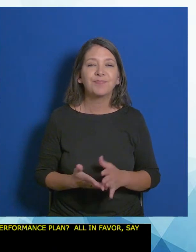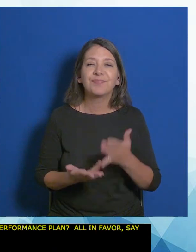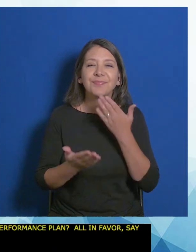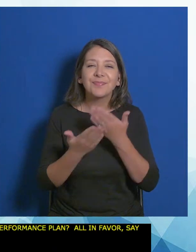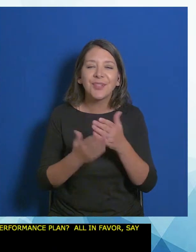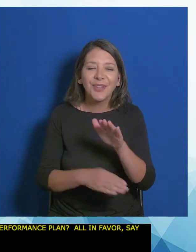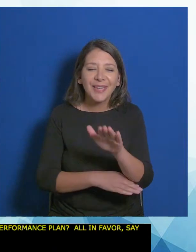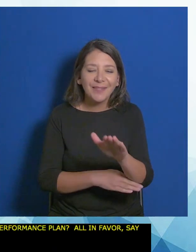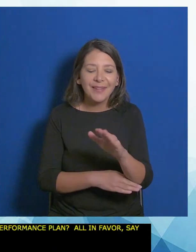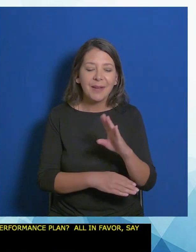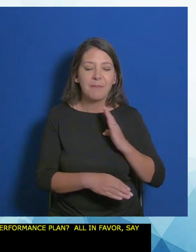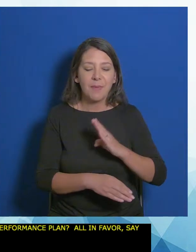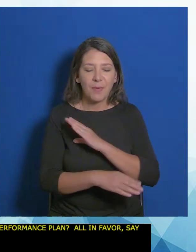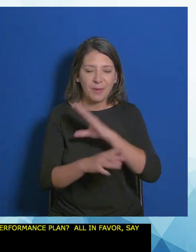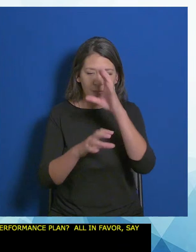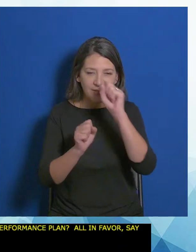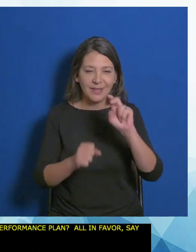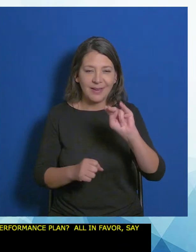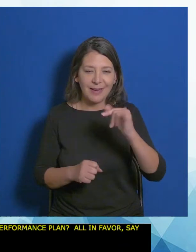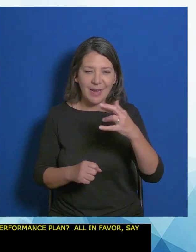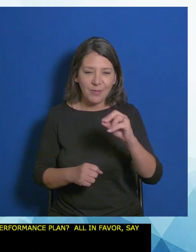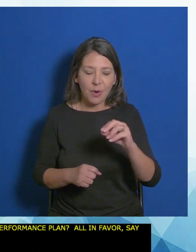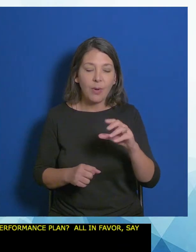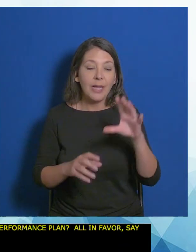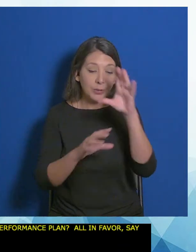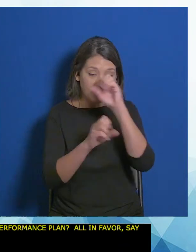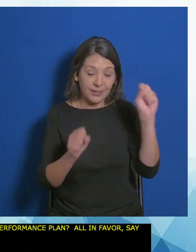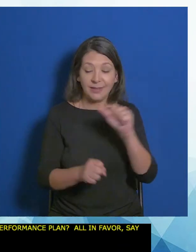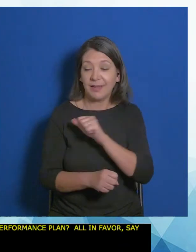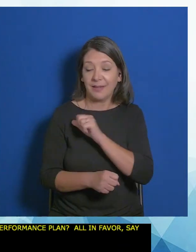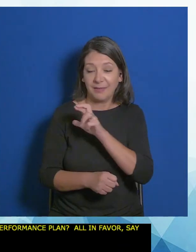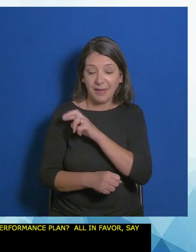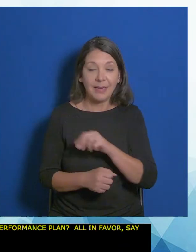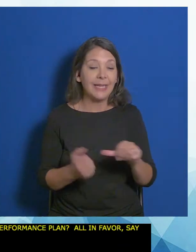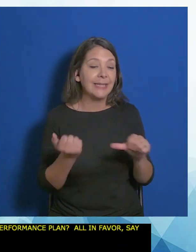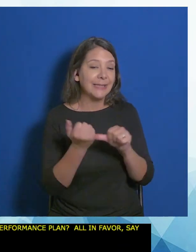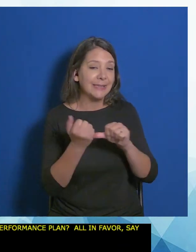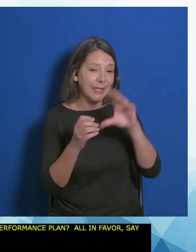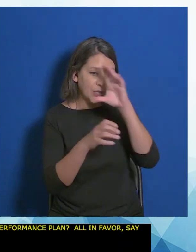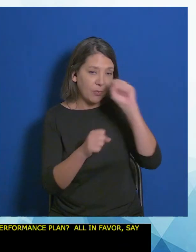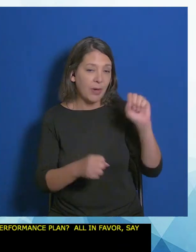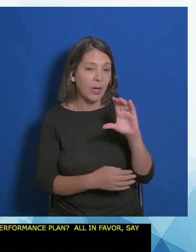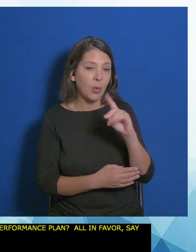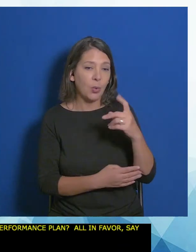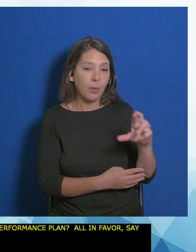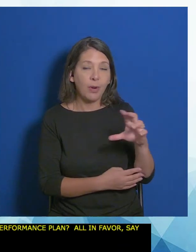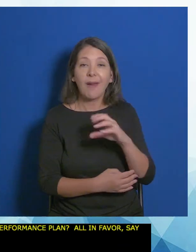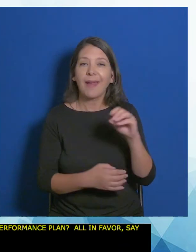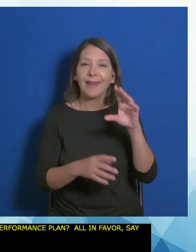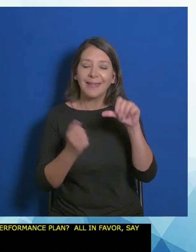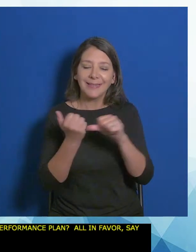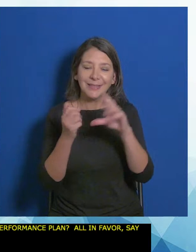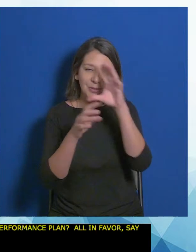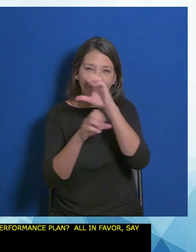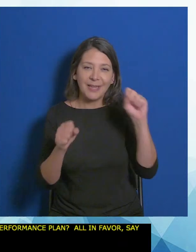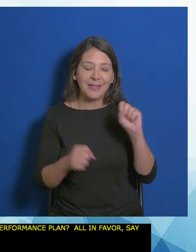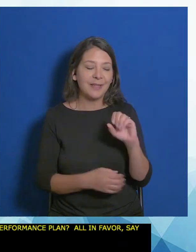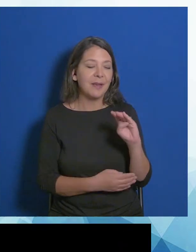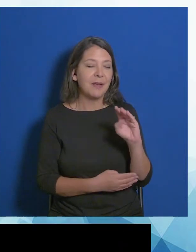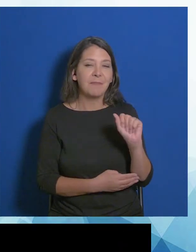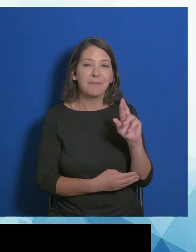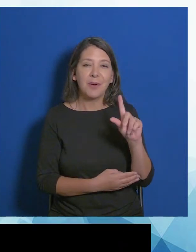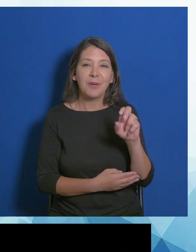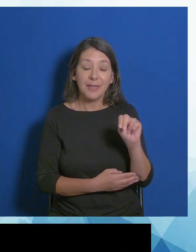Good evening, Board President Nigro, Superintendent Reichman, Assistant Superintendent Cooper, and Assistant Superintendent Martin, members of the